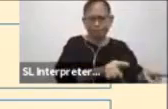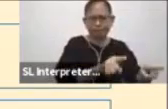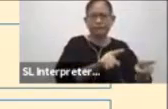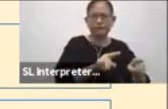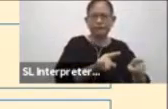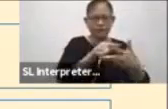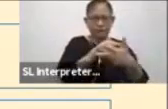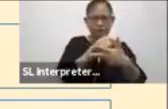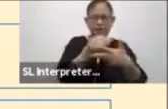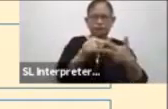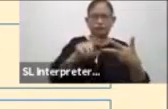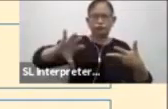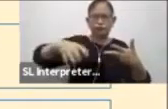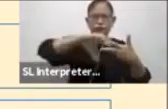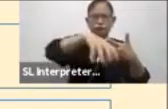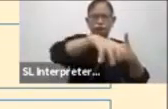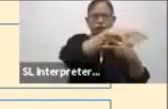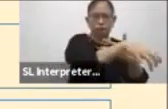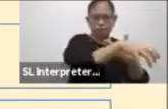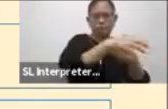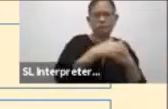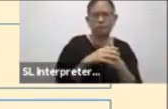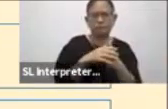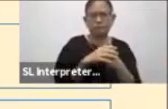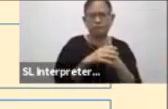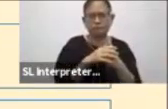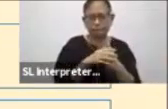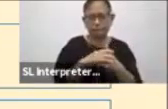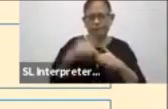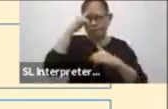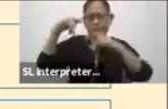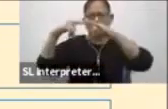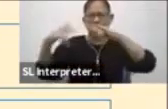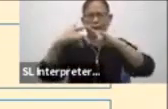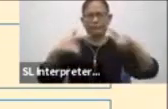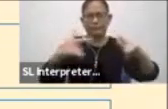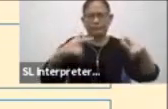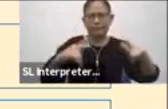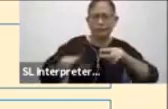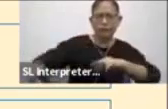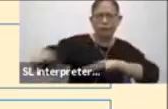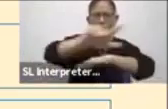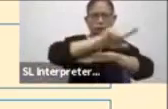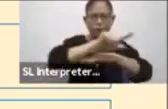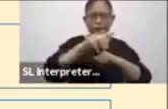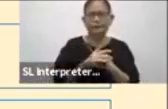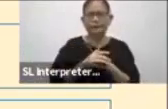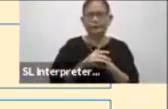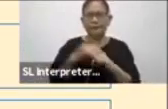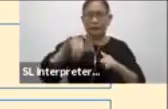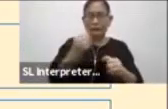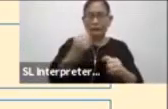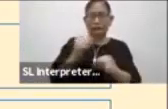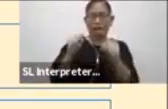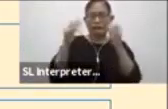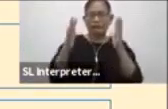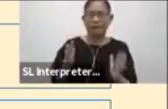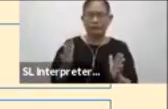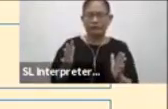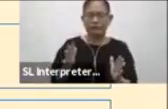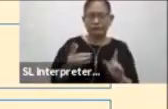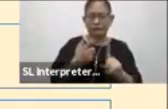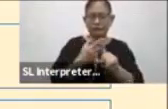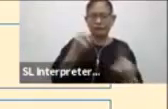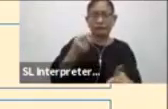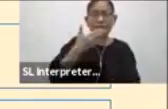three district or in the 10 camp location. The survivors were from as young